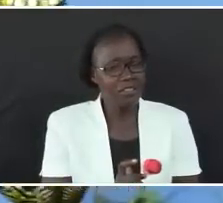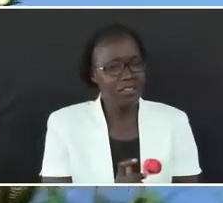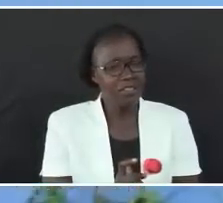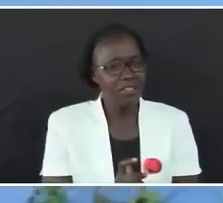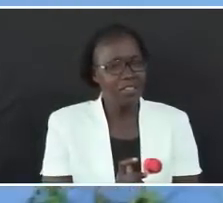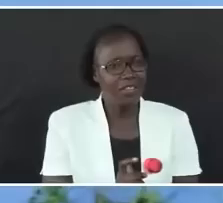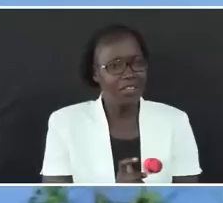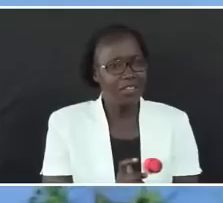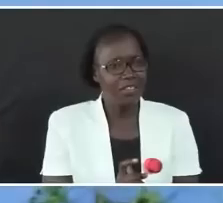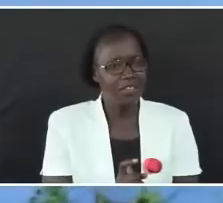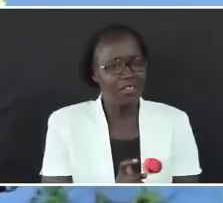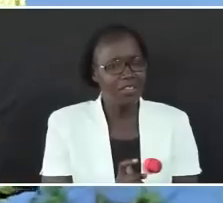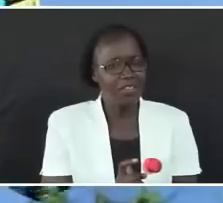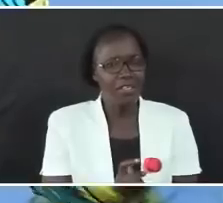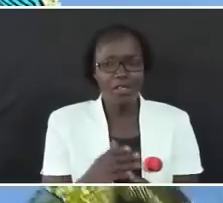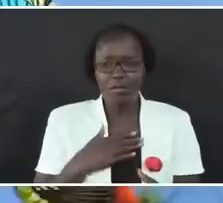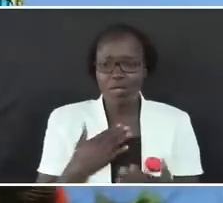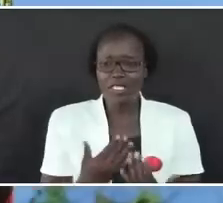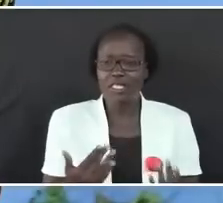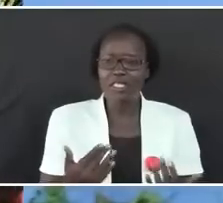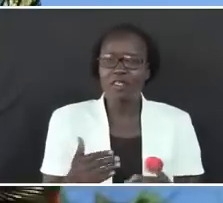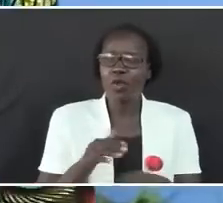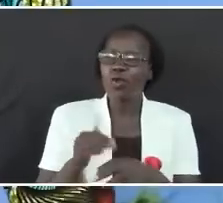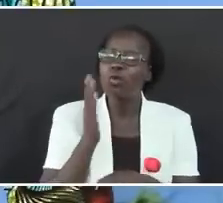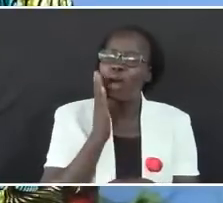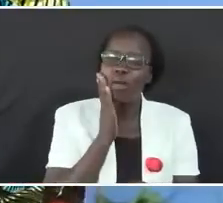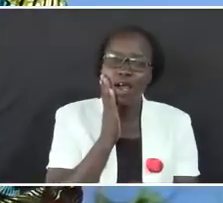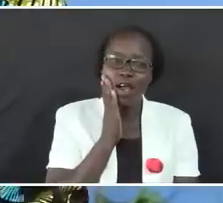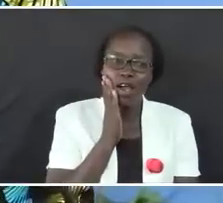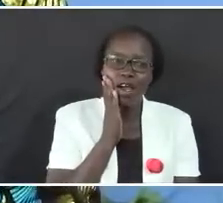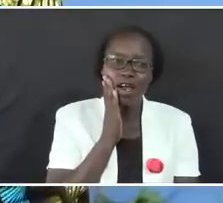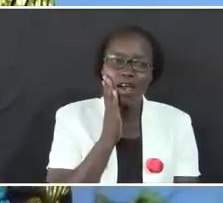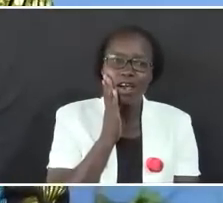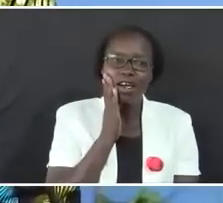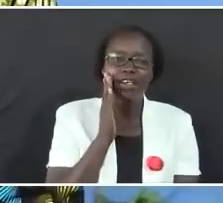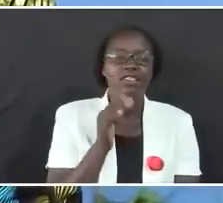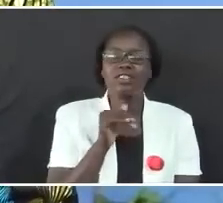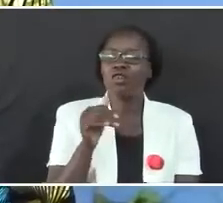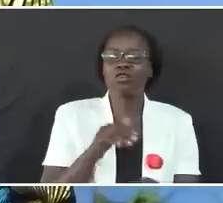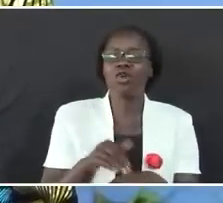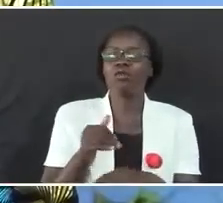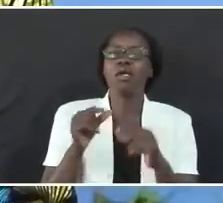I'm a mother. My children call me mommy. They don't call me Pastor Mokoro.